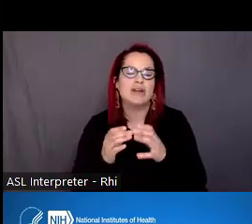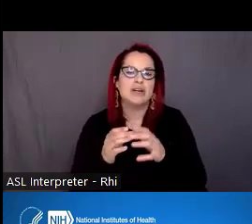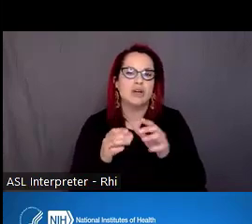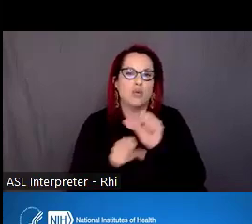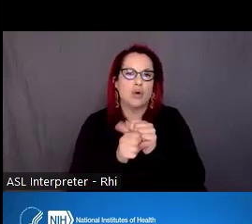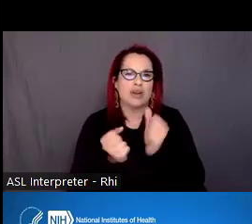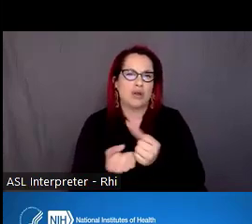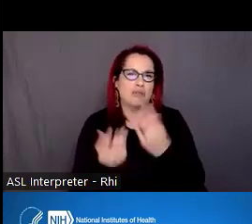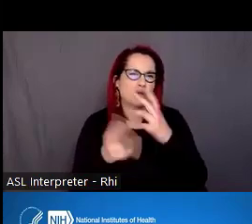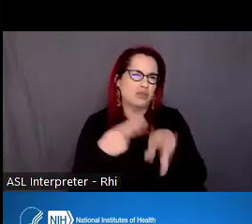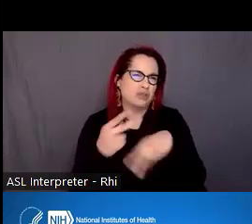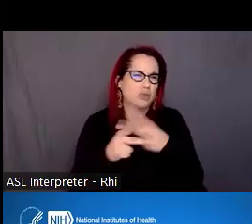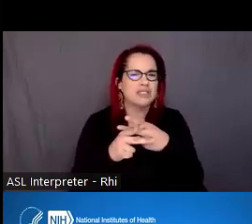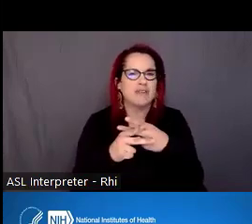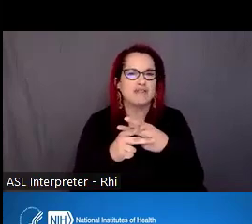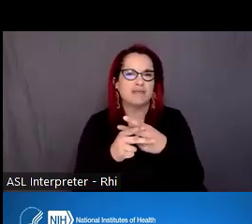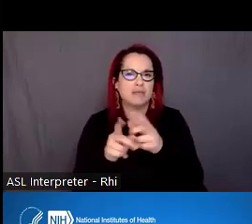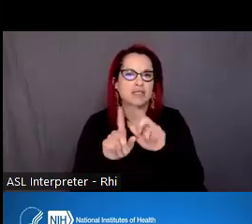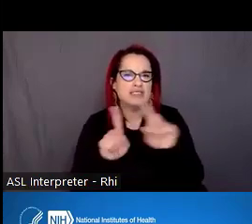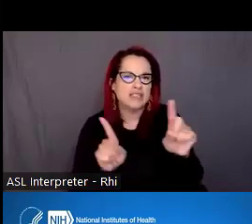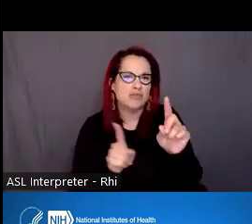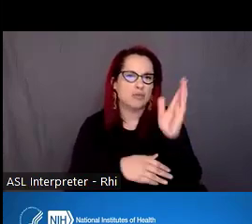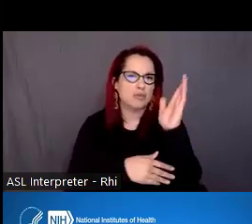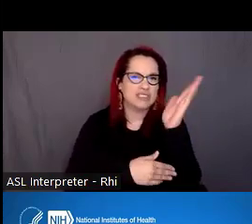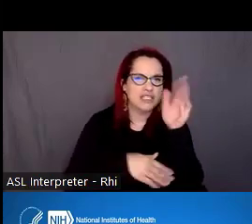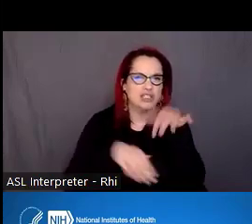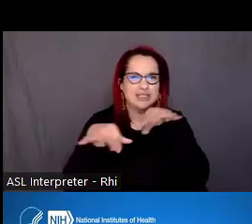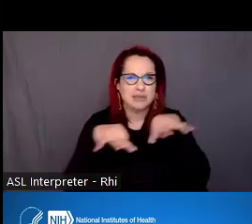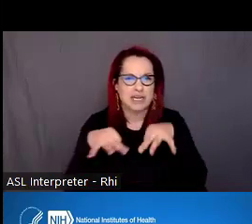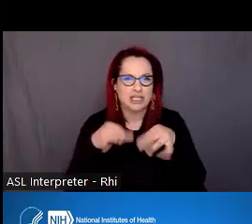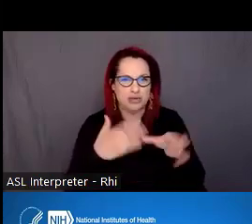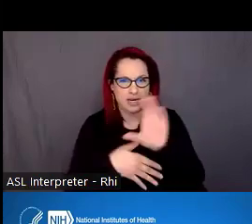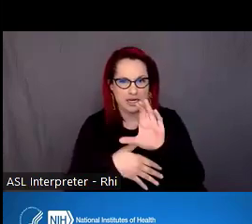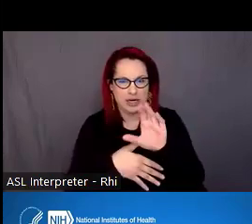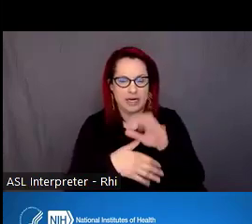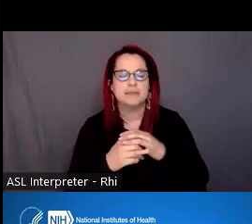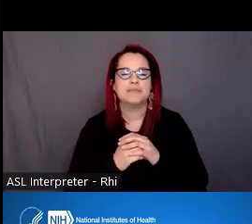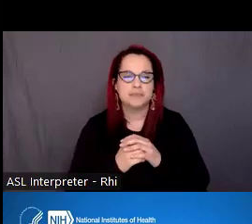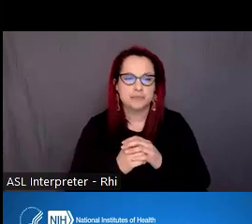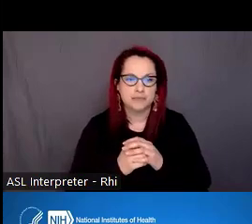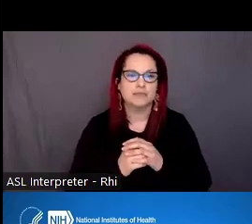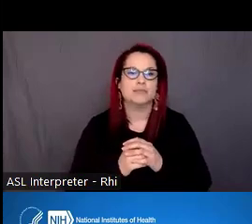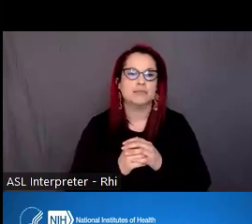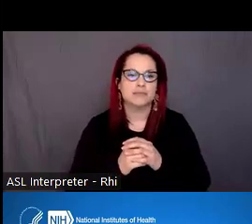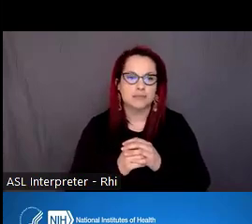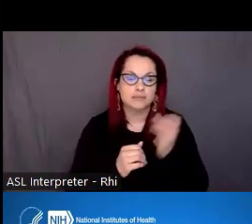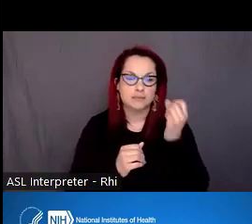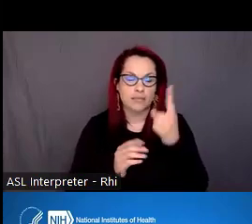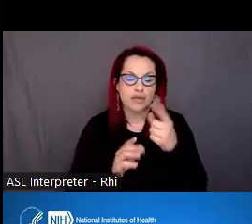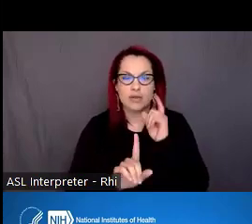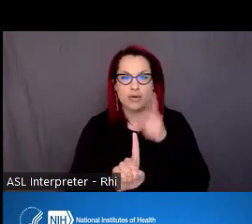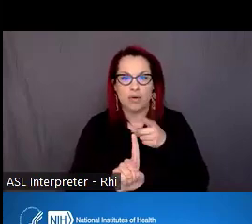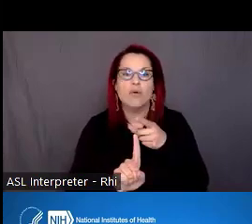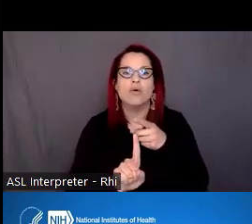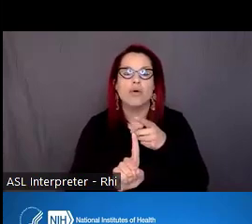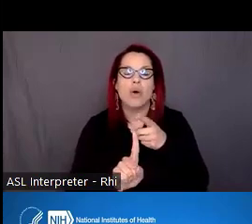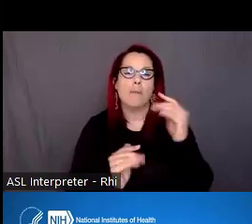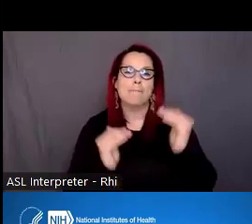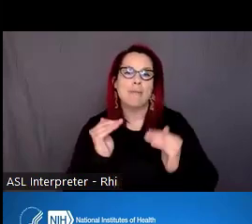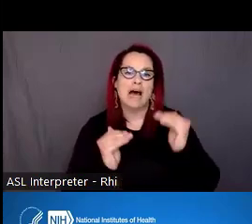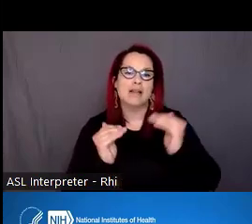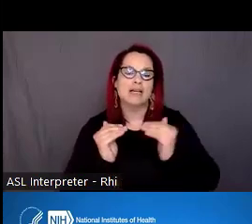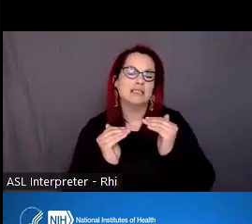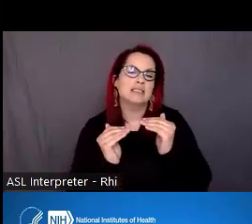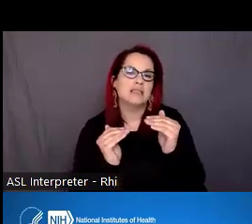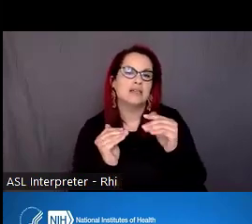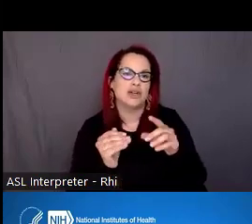of different presentations of criteria. And again, the goal here is to also balance programmatic